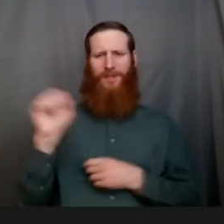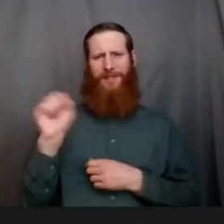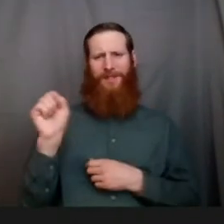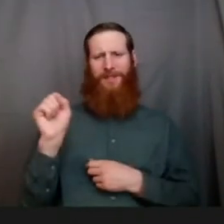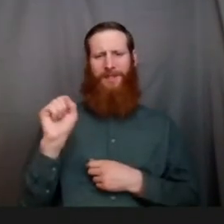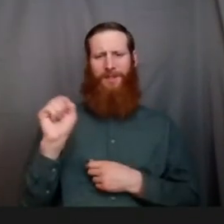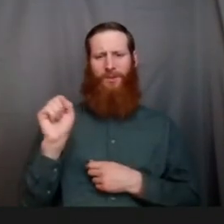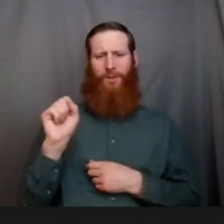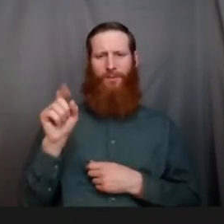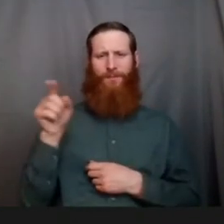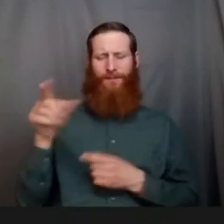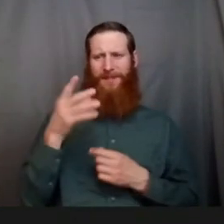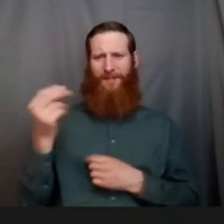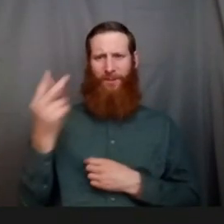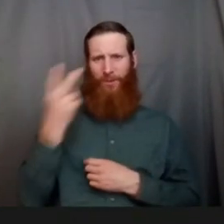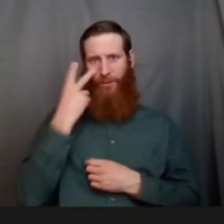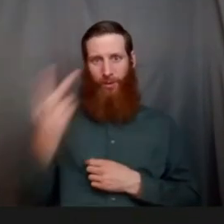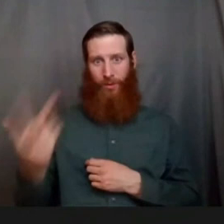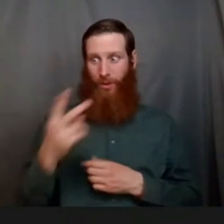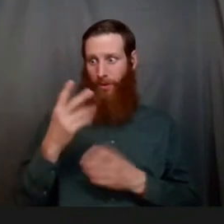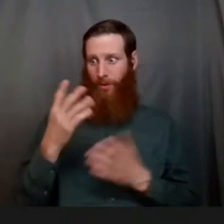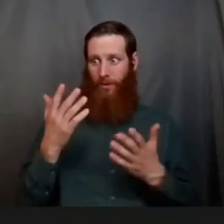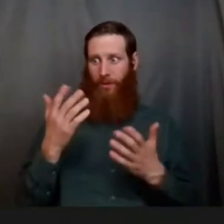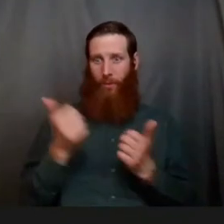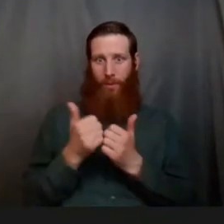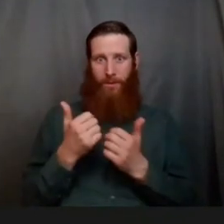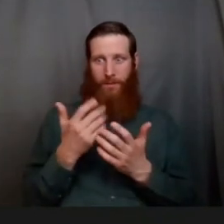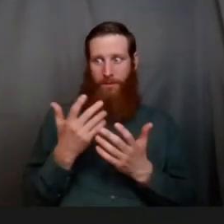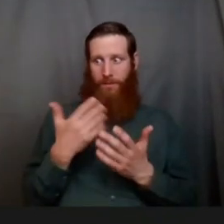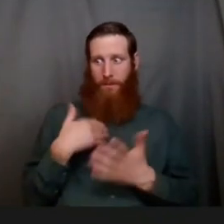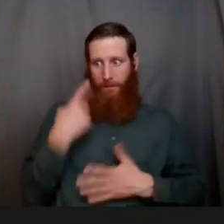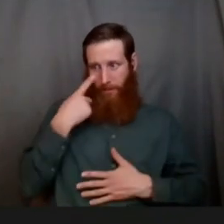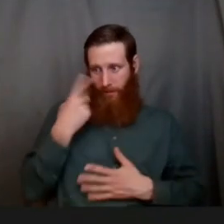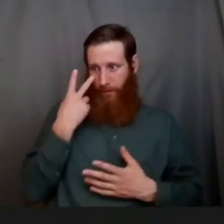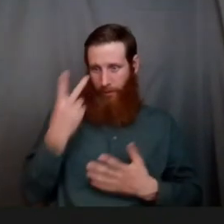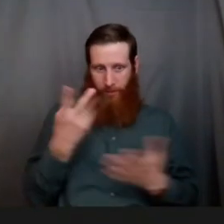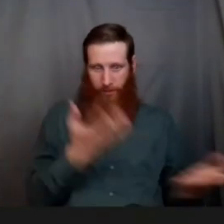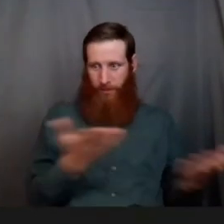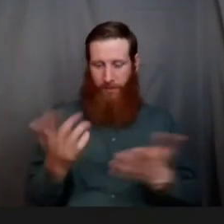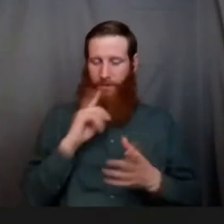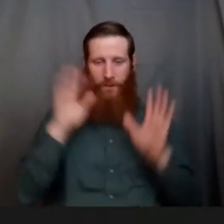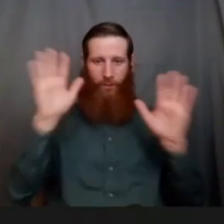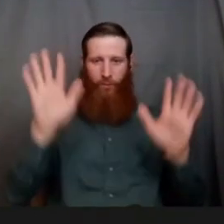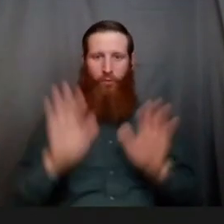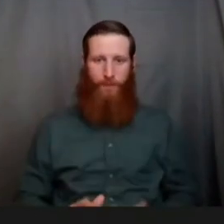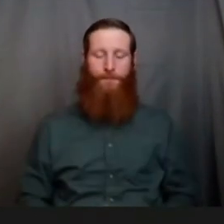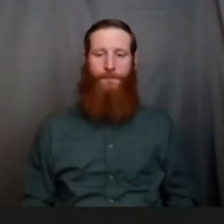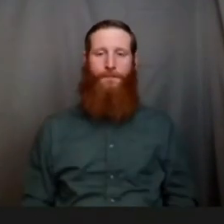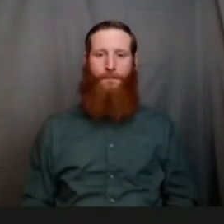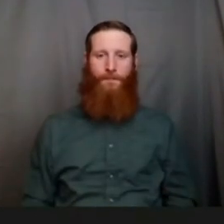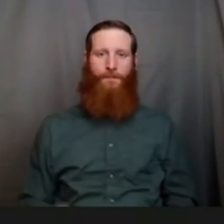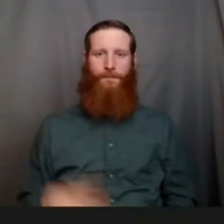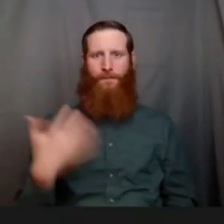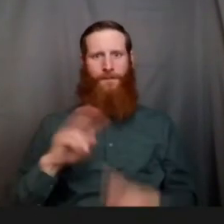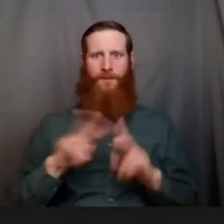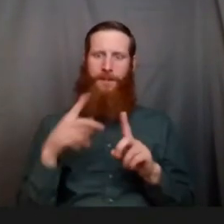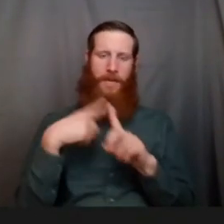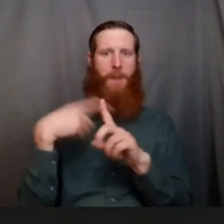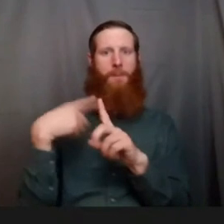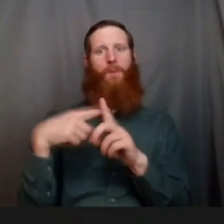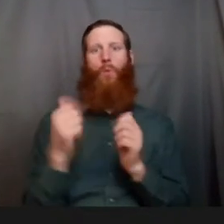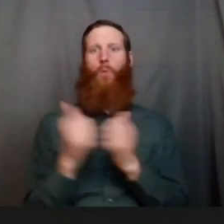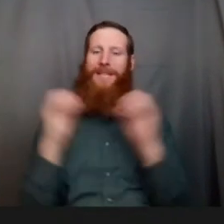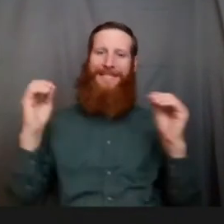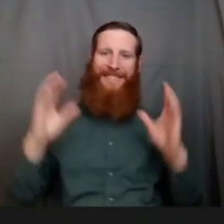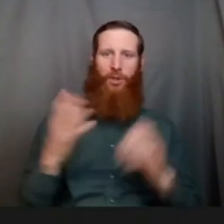week and see it all in action. It was really great to see just the hope and optimism with our educators and our staff as they're lining up to